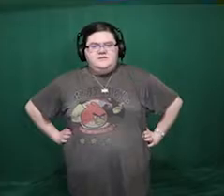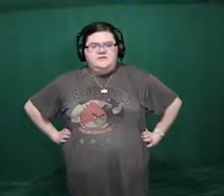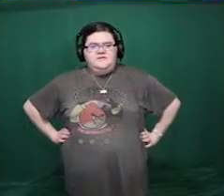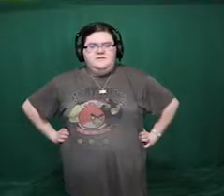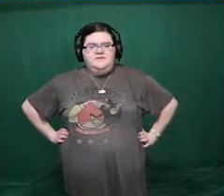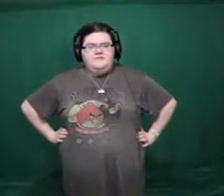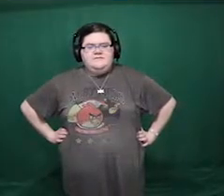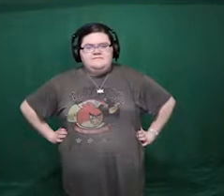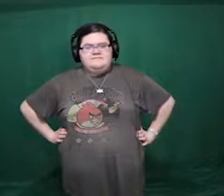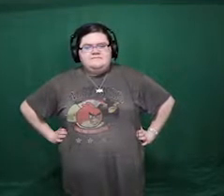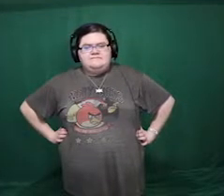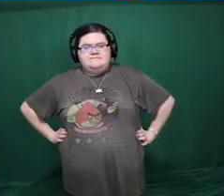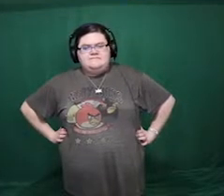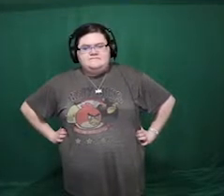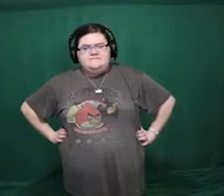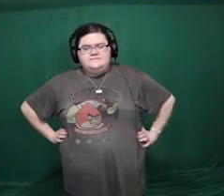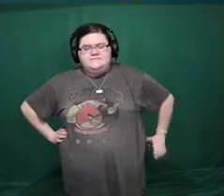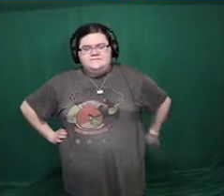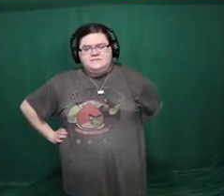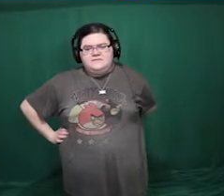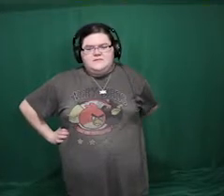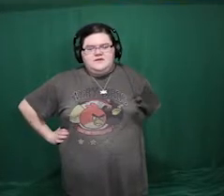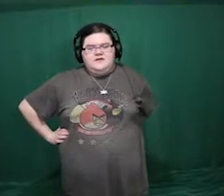hang back here. A little bit, but if you get caught in the